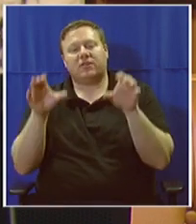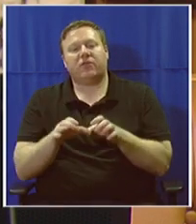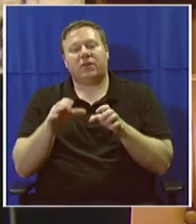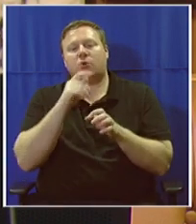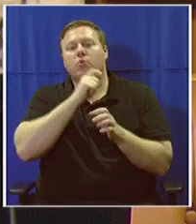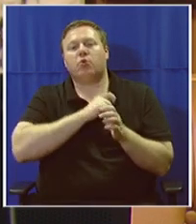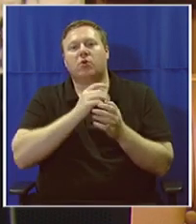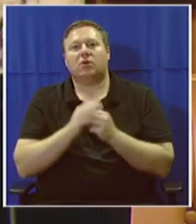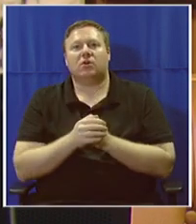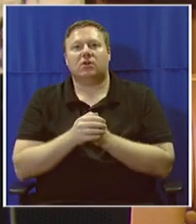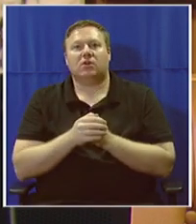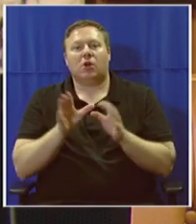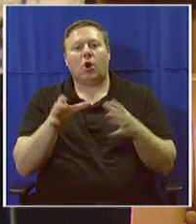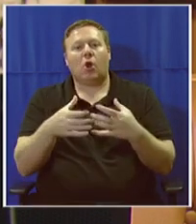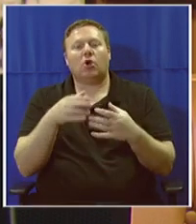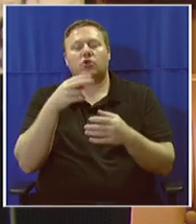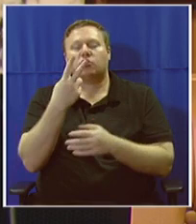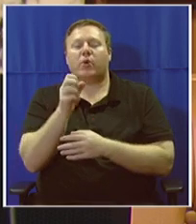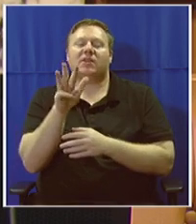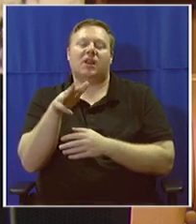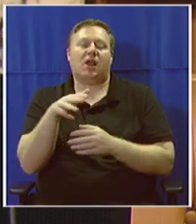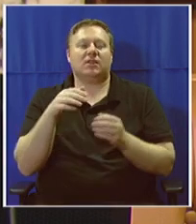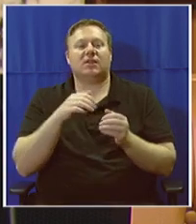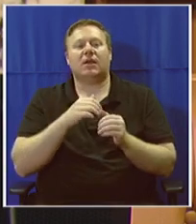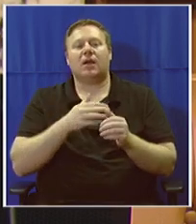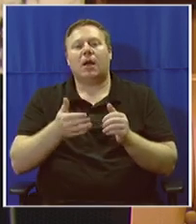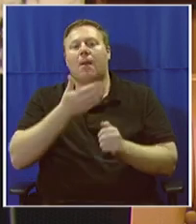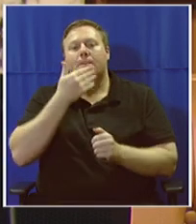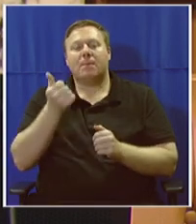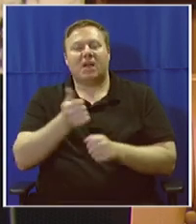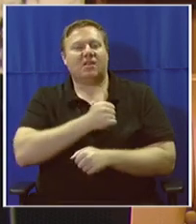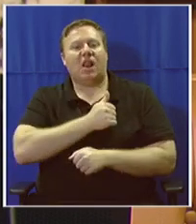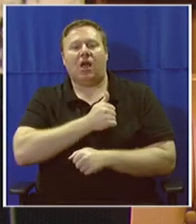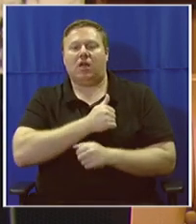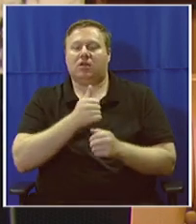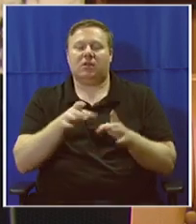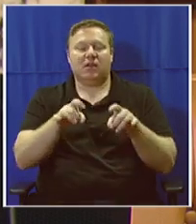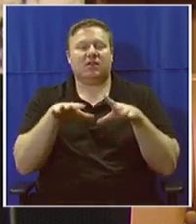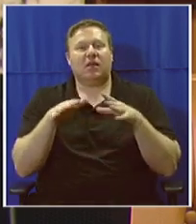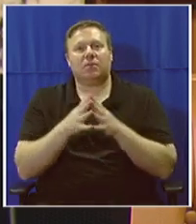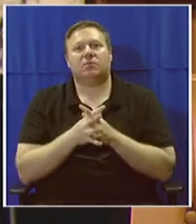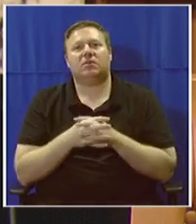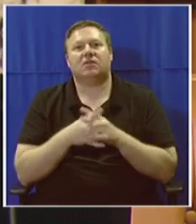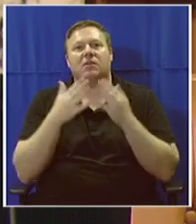the class of 2019 best of luck on this year National Senior Certificate. I thank you.